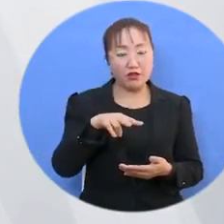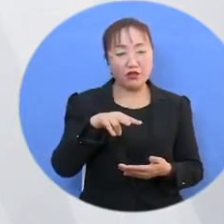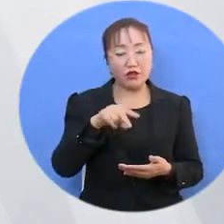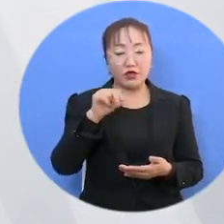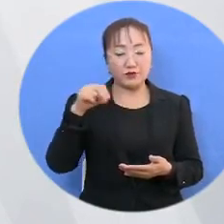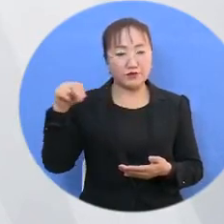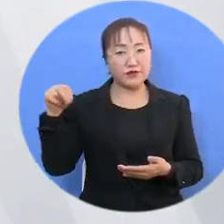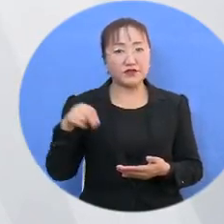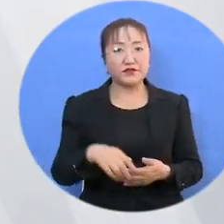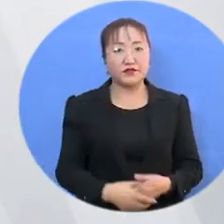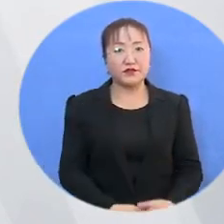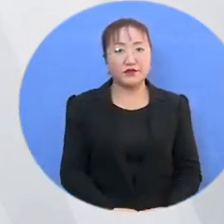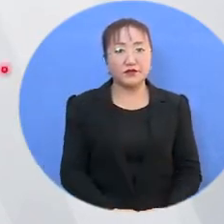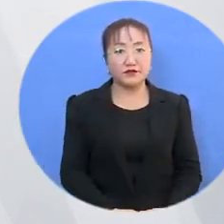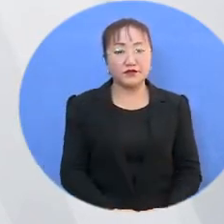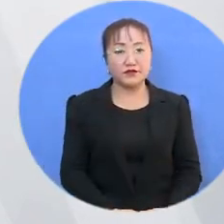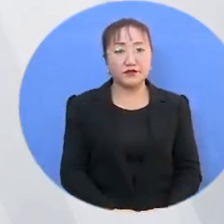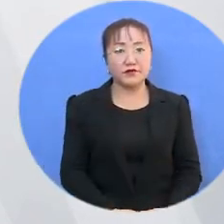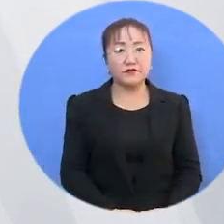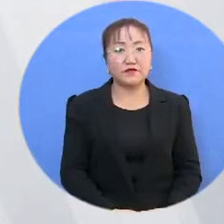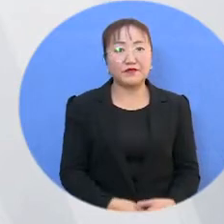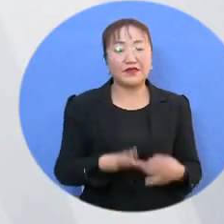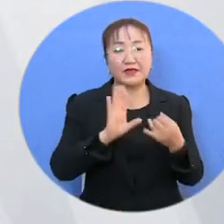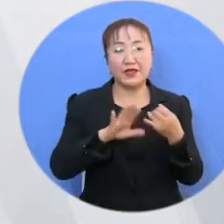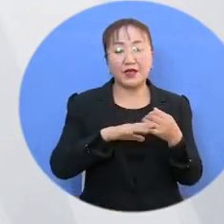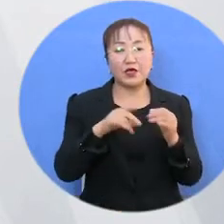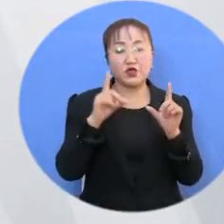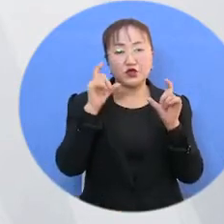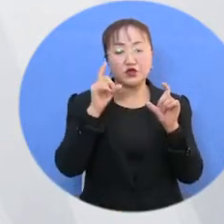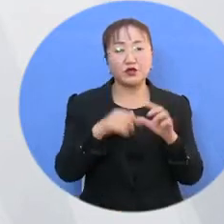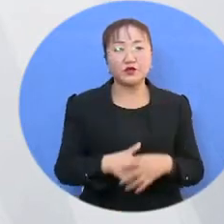write. Okay, now let's next picture.